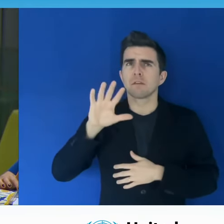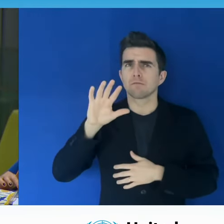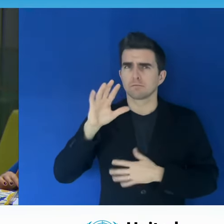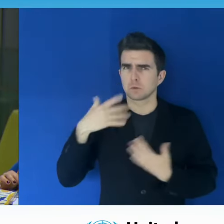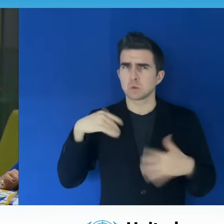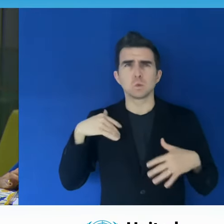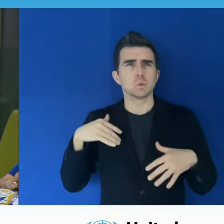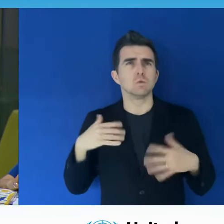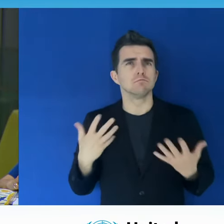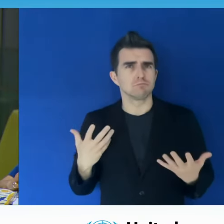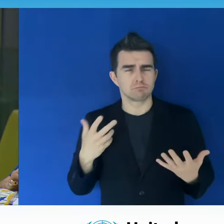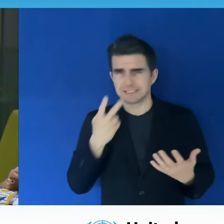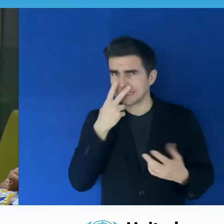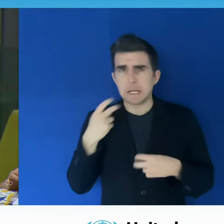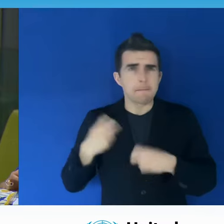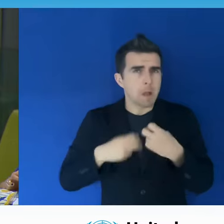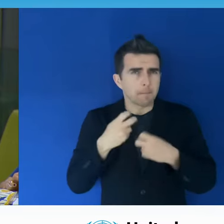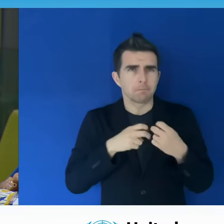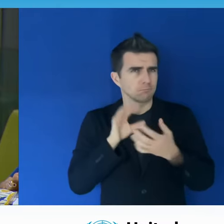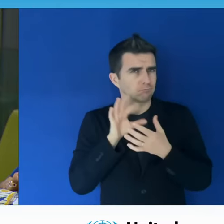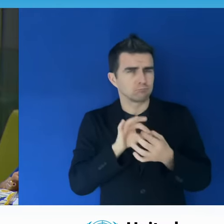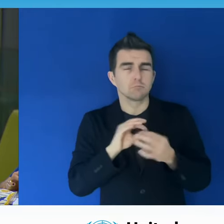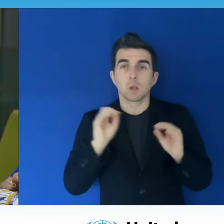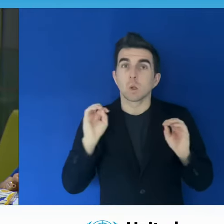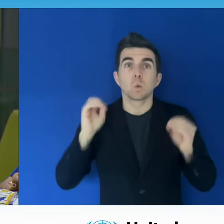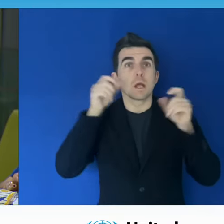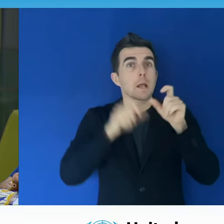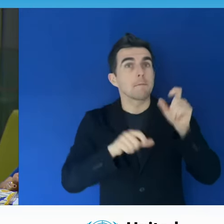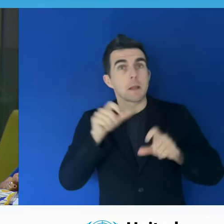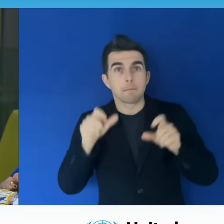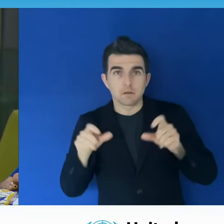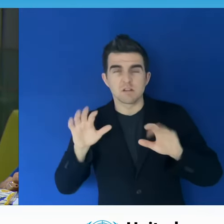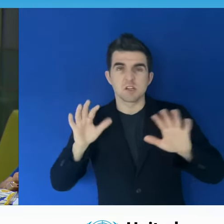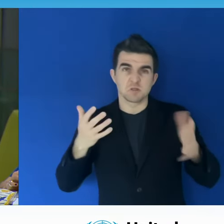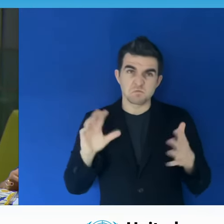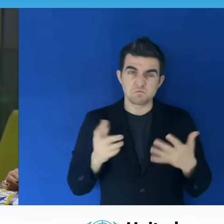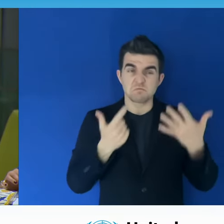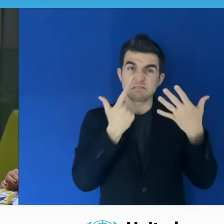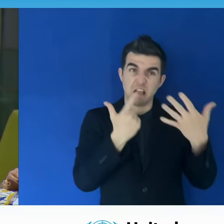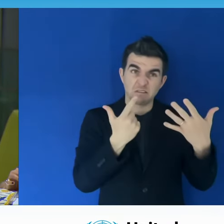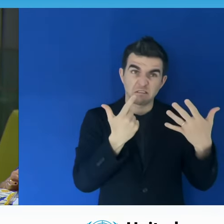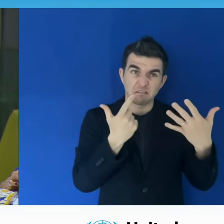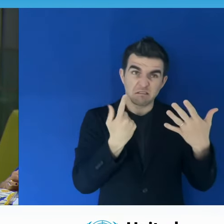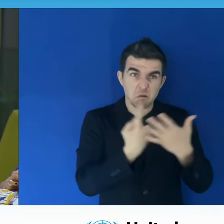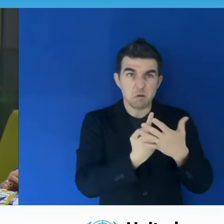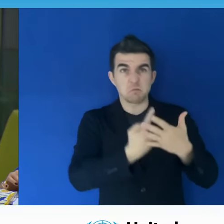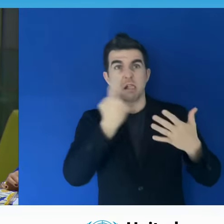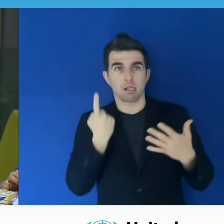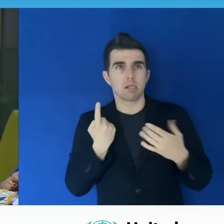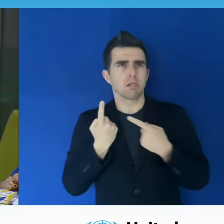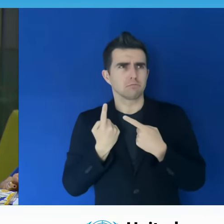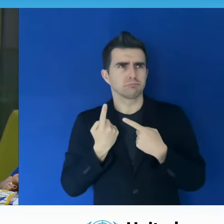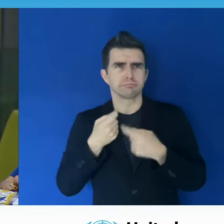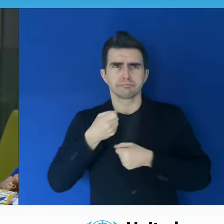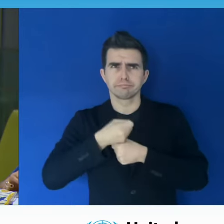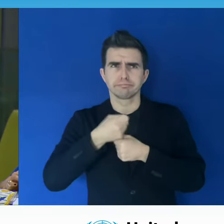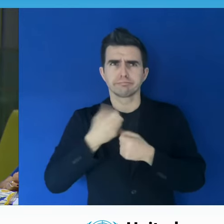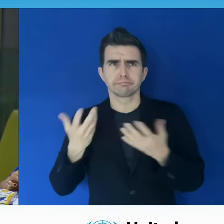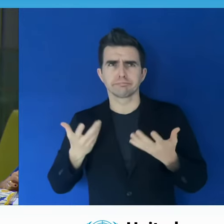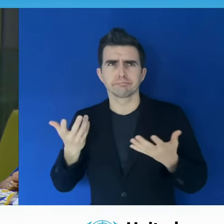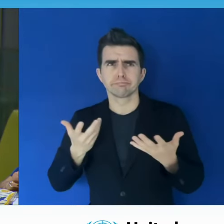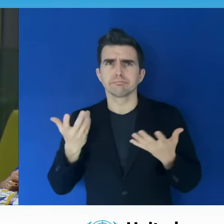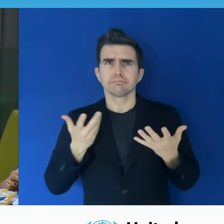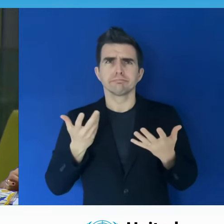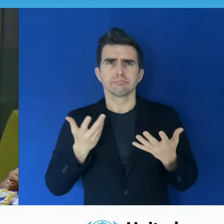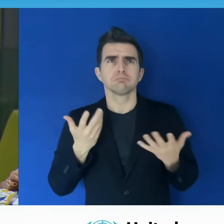people is experiencing some kind of condition linked to their state